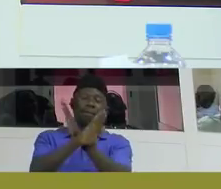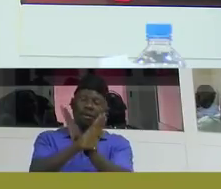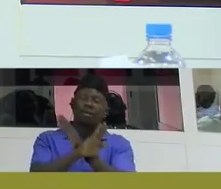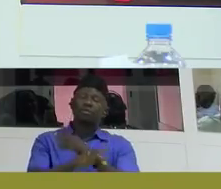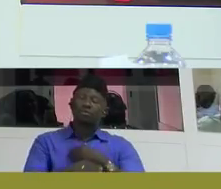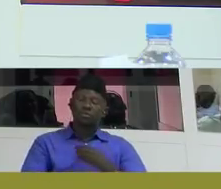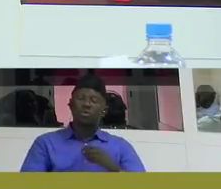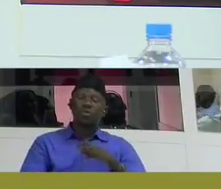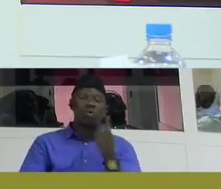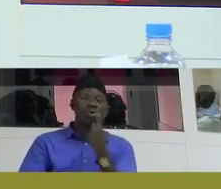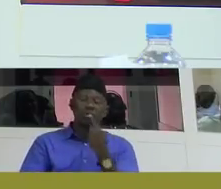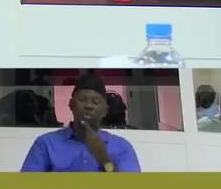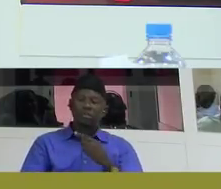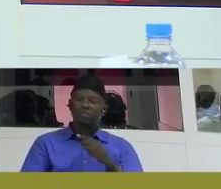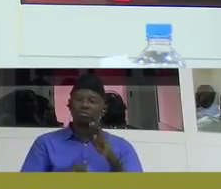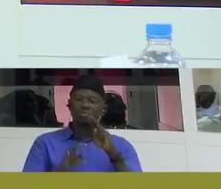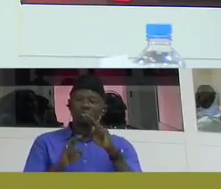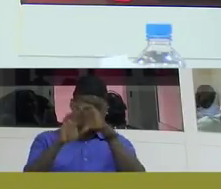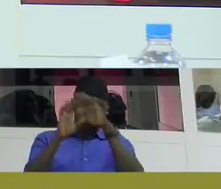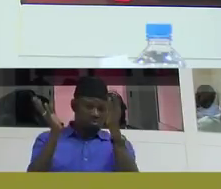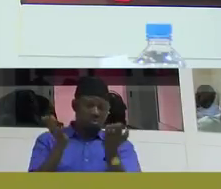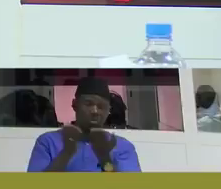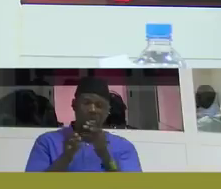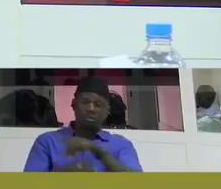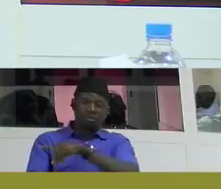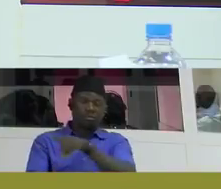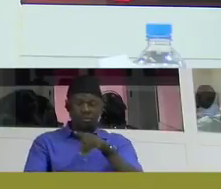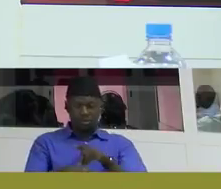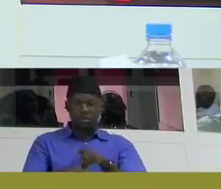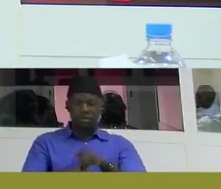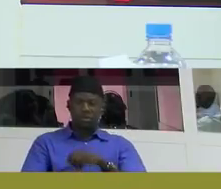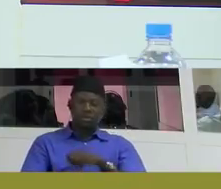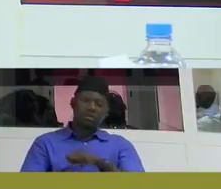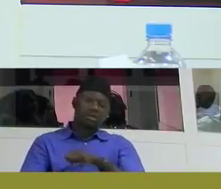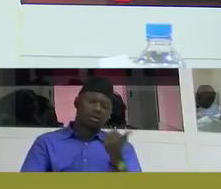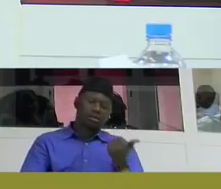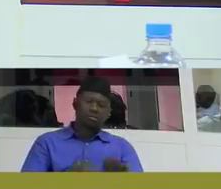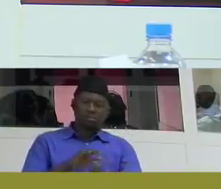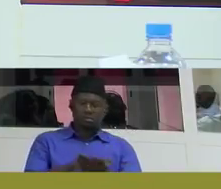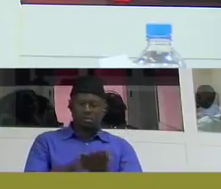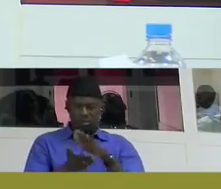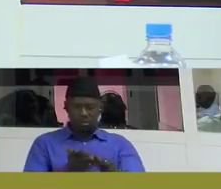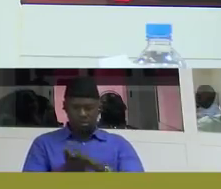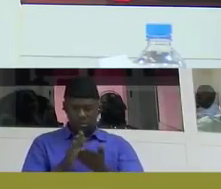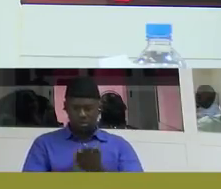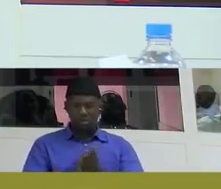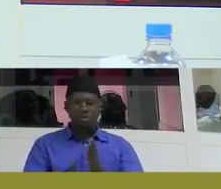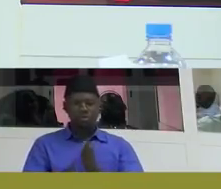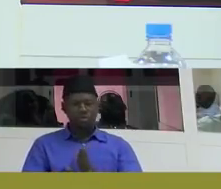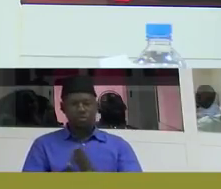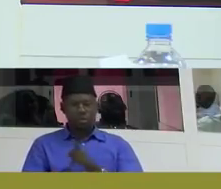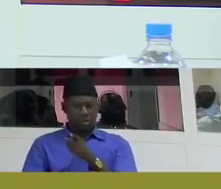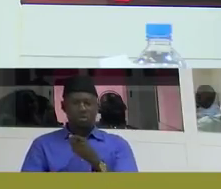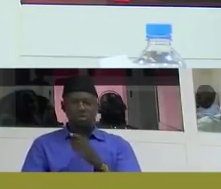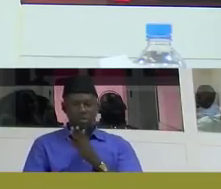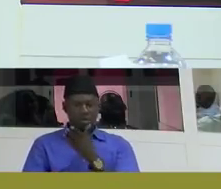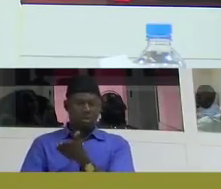and markets. Yes, that was there. But in effect, they